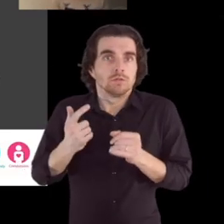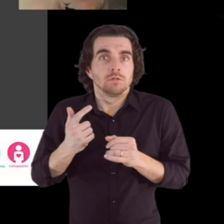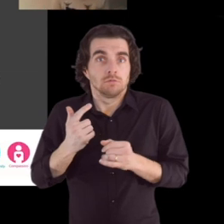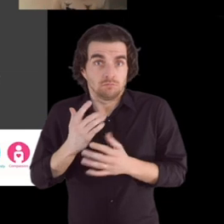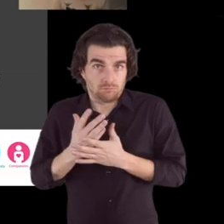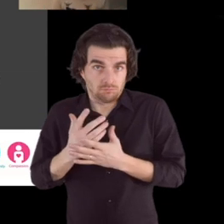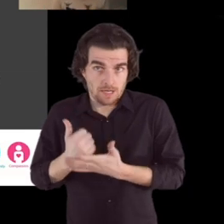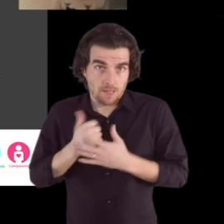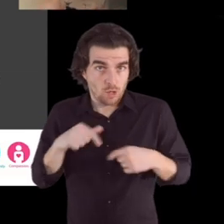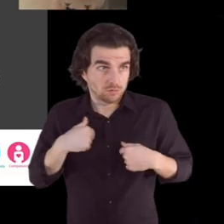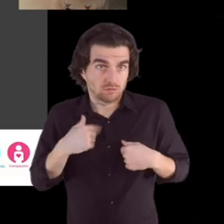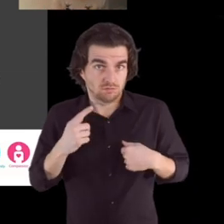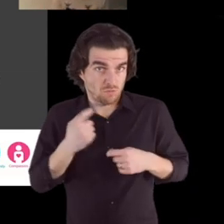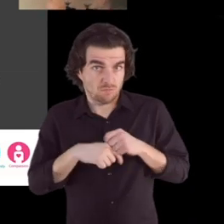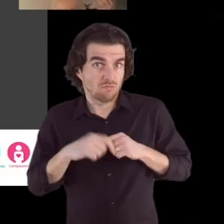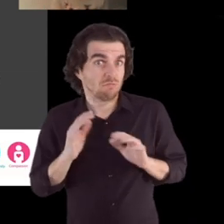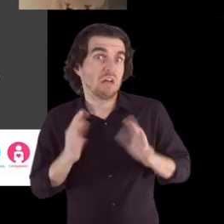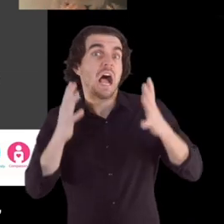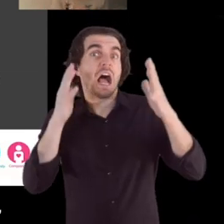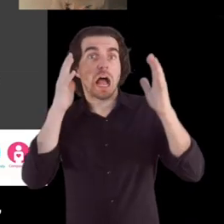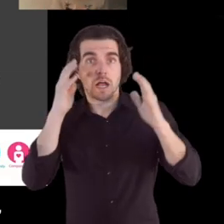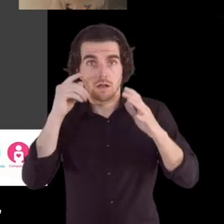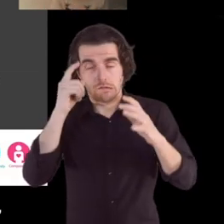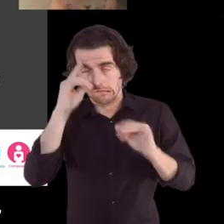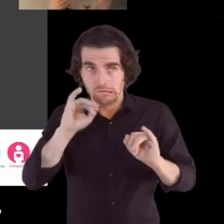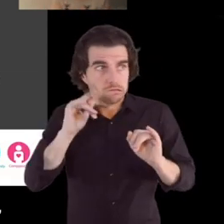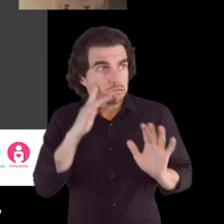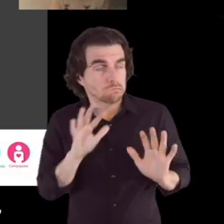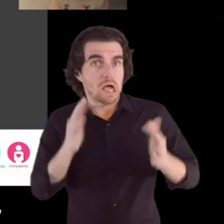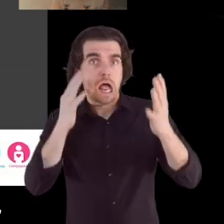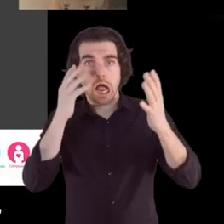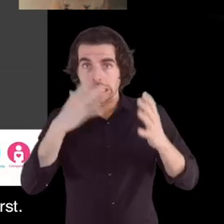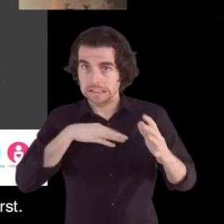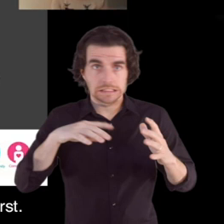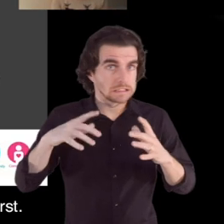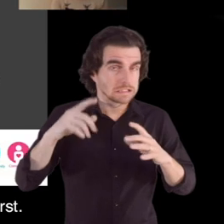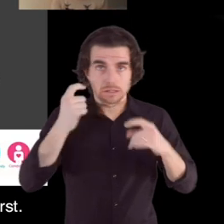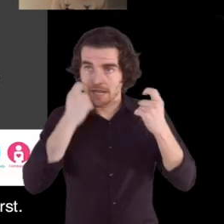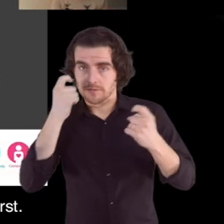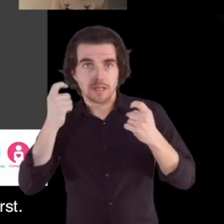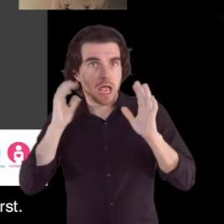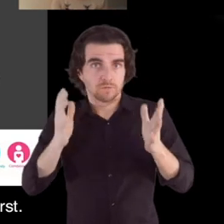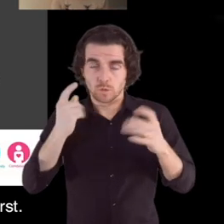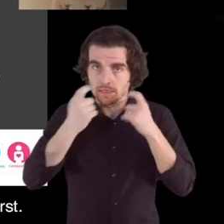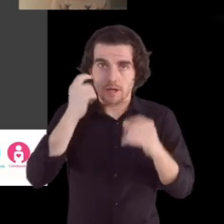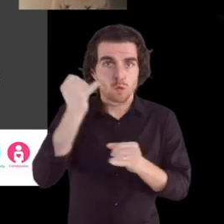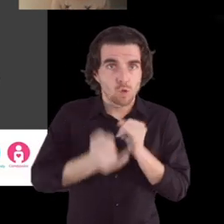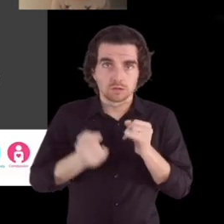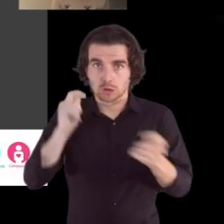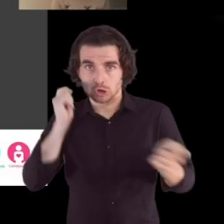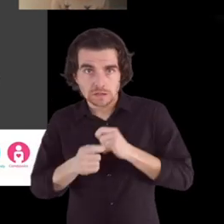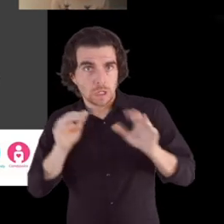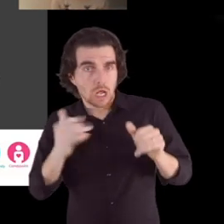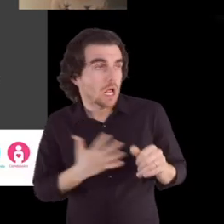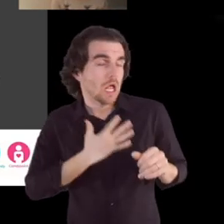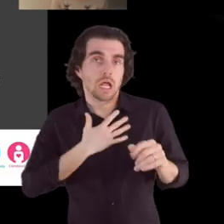to catastrophize. We're being asked to engage in that thinking trap, catastrophizing, because we had to prepare for the worst. And we were